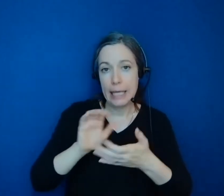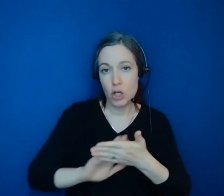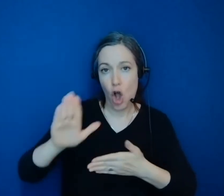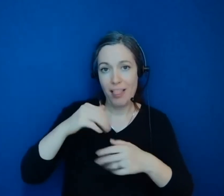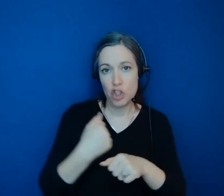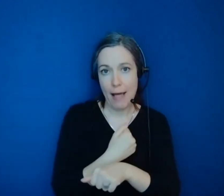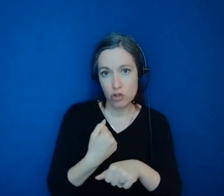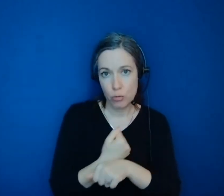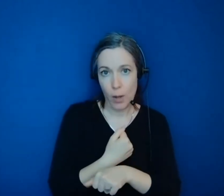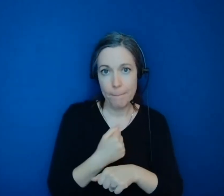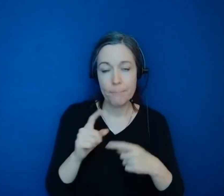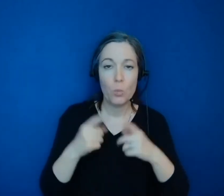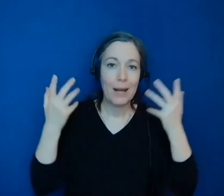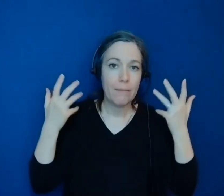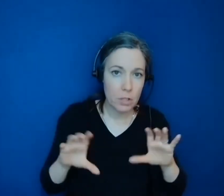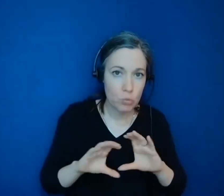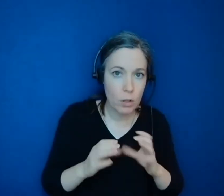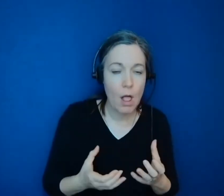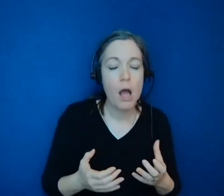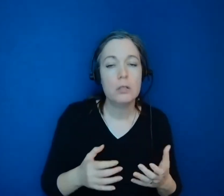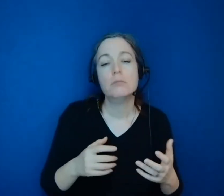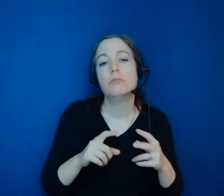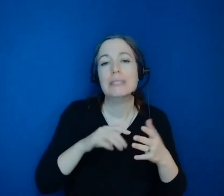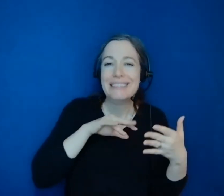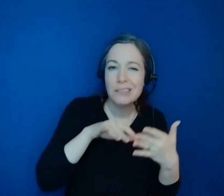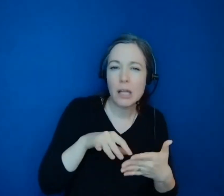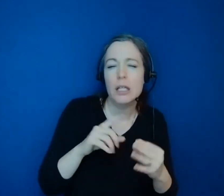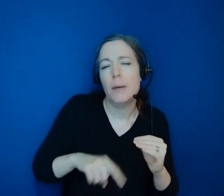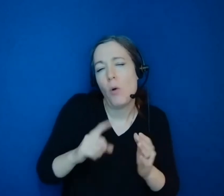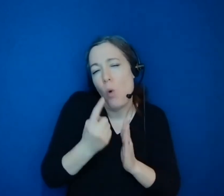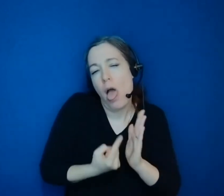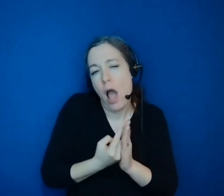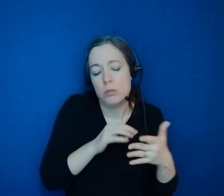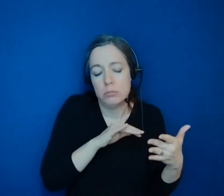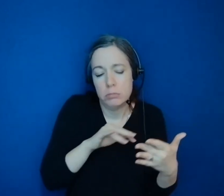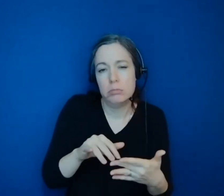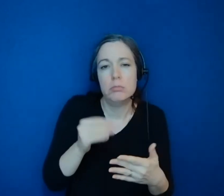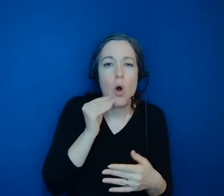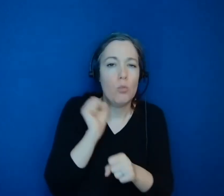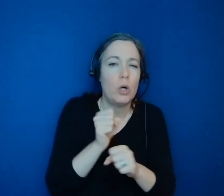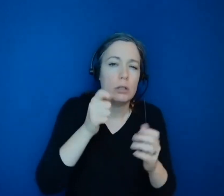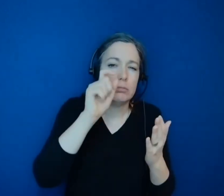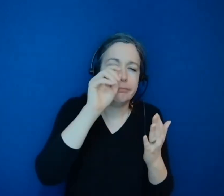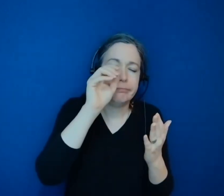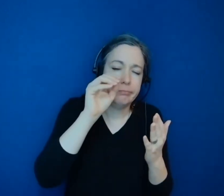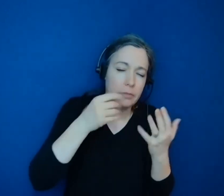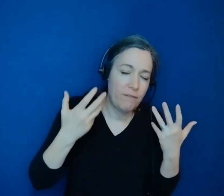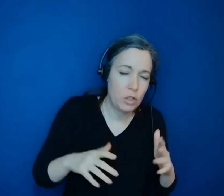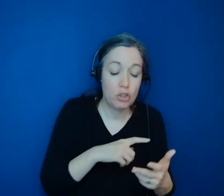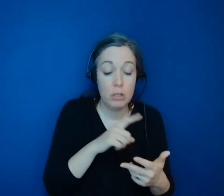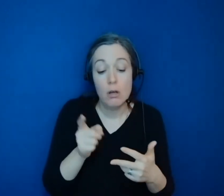so after i'm done with class I I study for about an hour right after and I knock out that homework communications